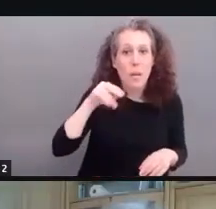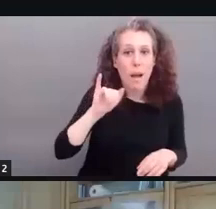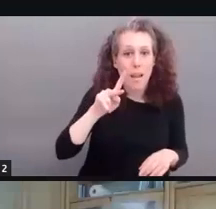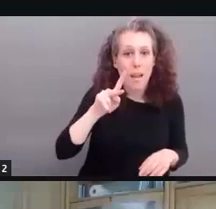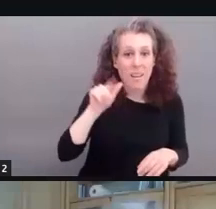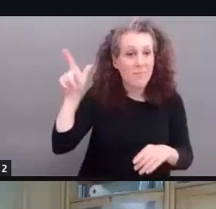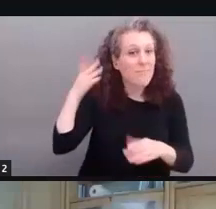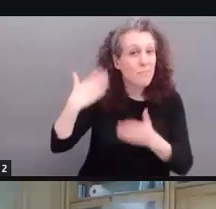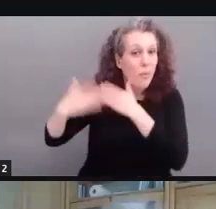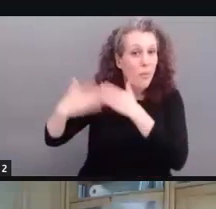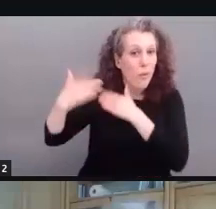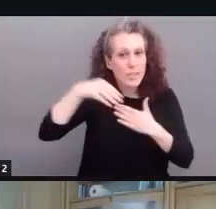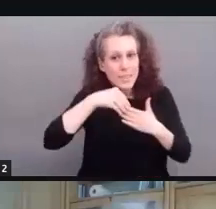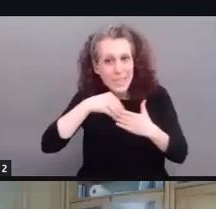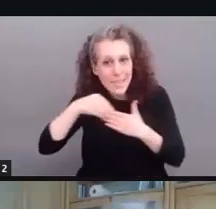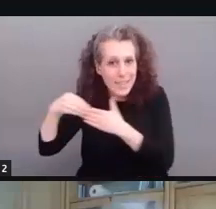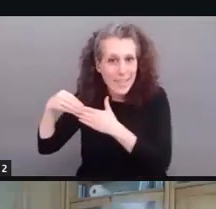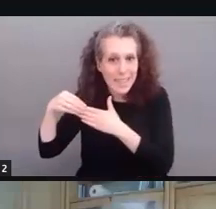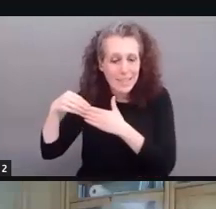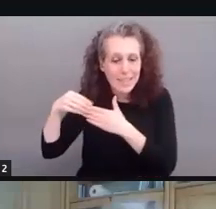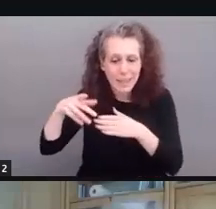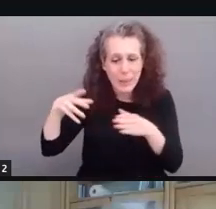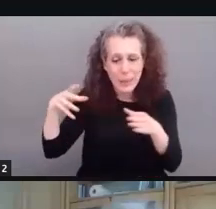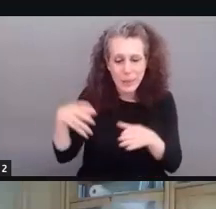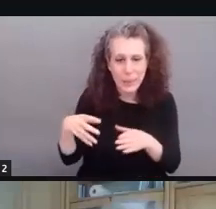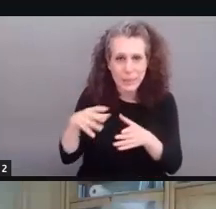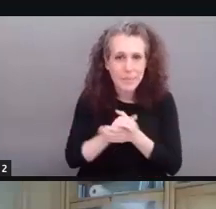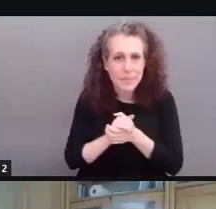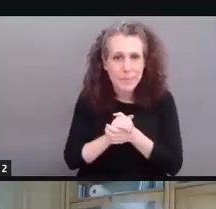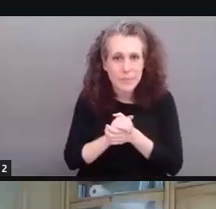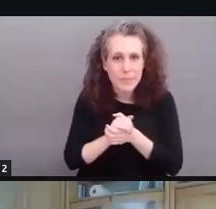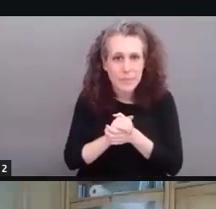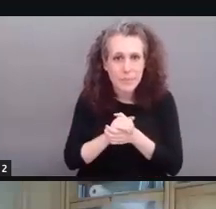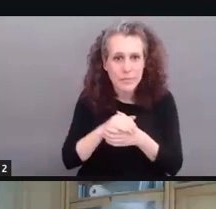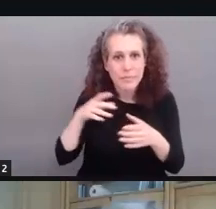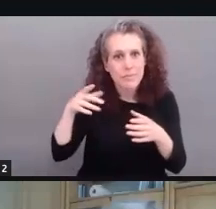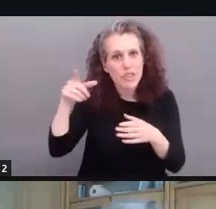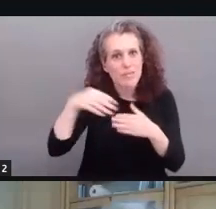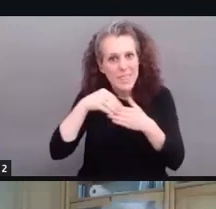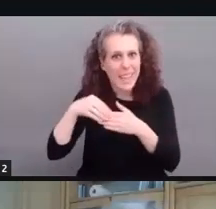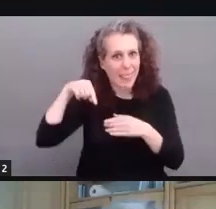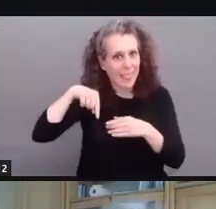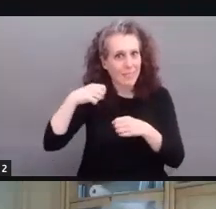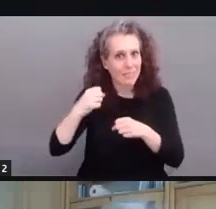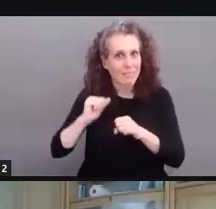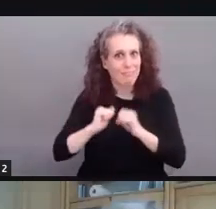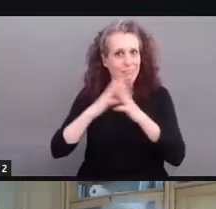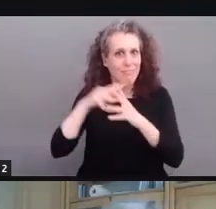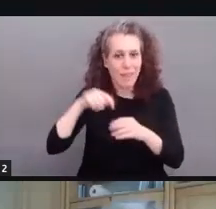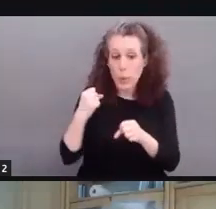of the project team leader on these works, and Soren is one of the project team experts.